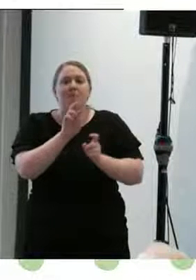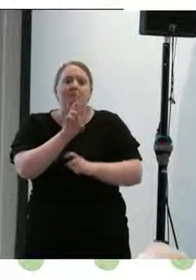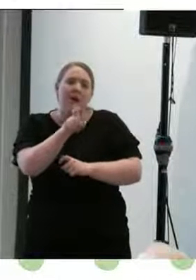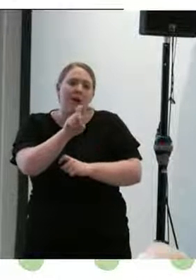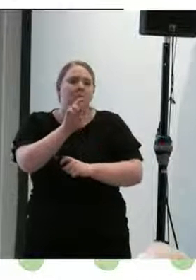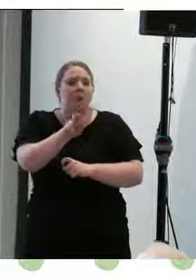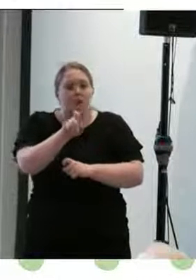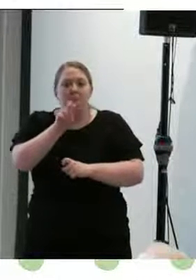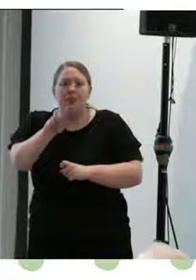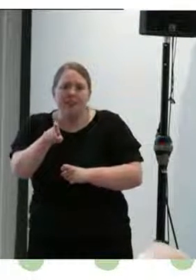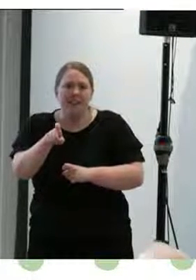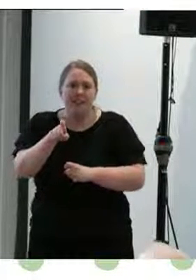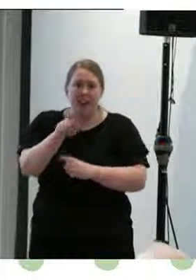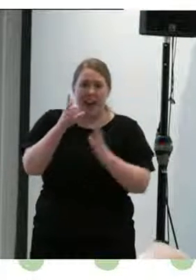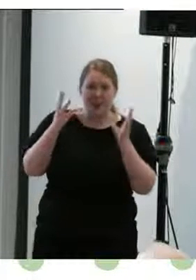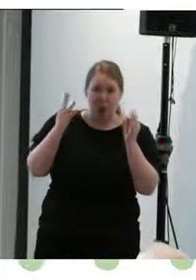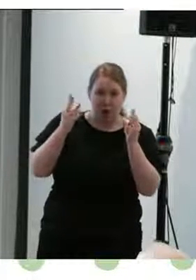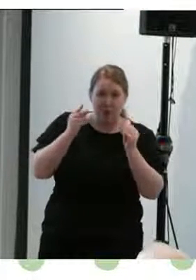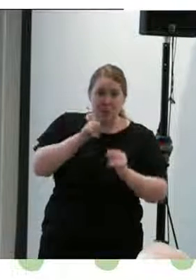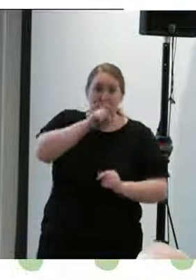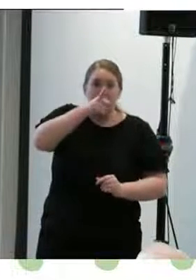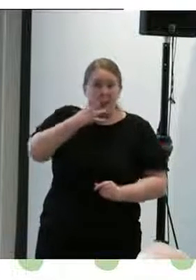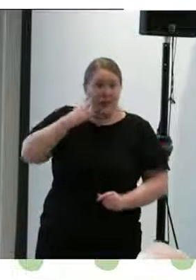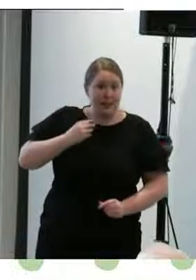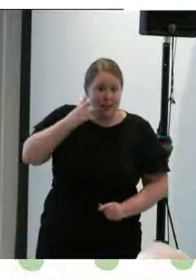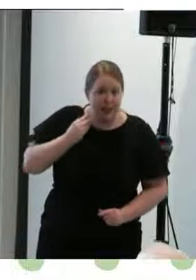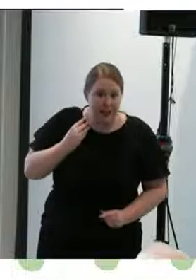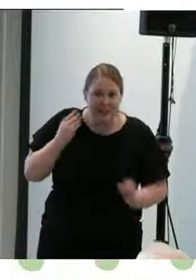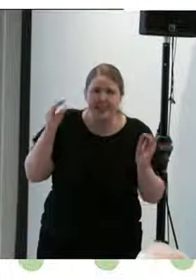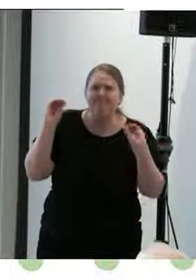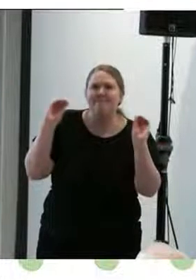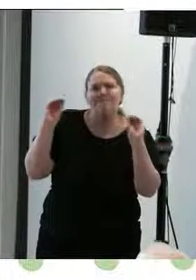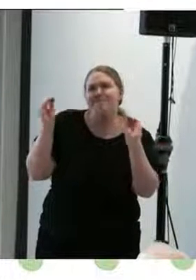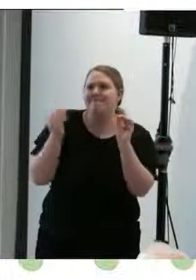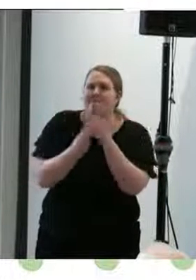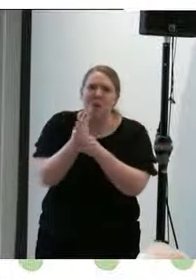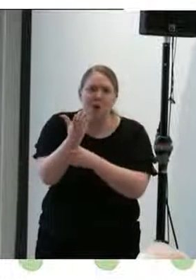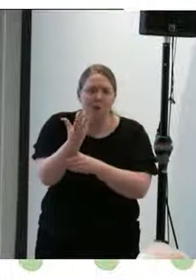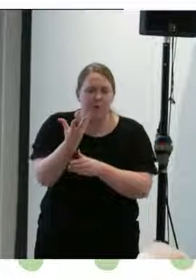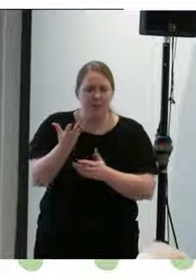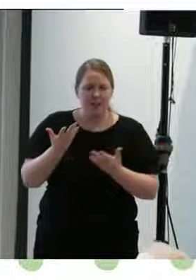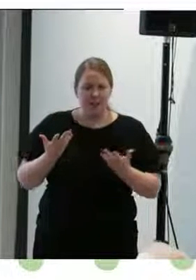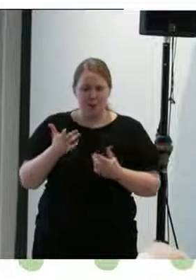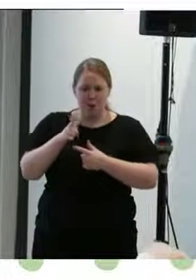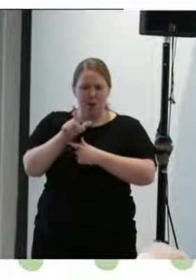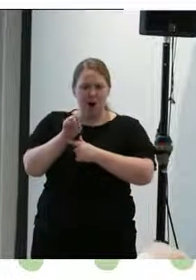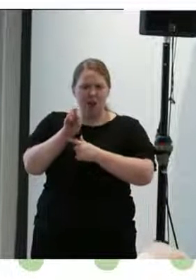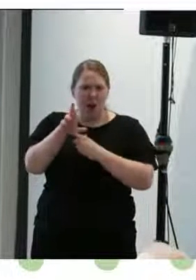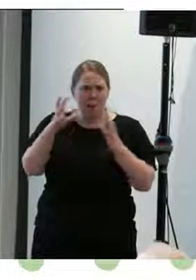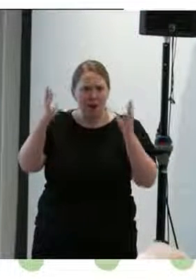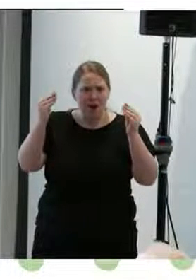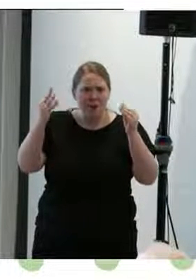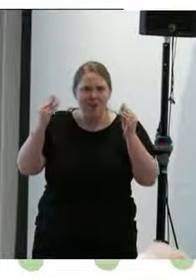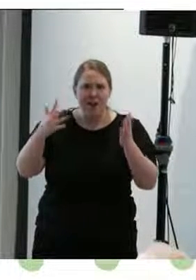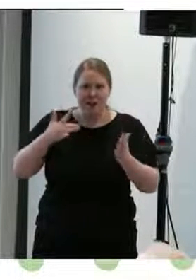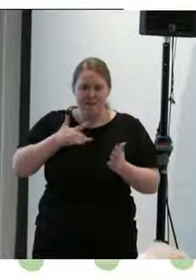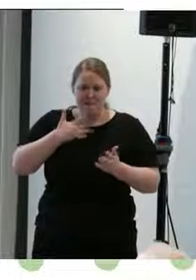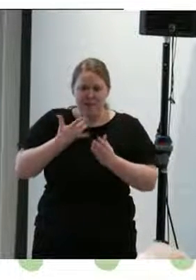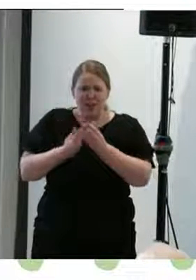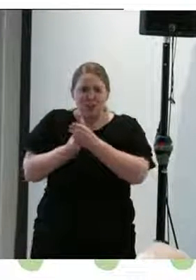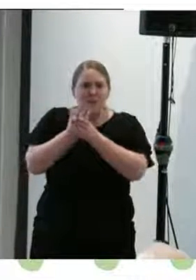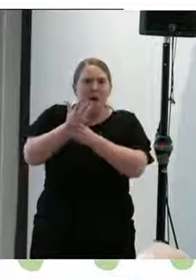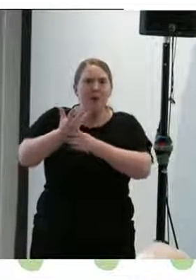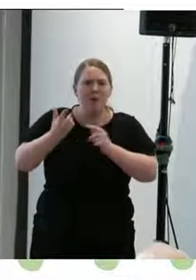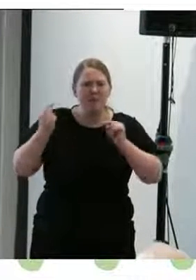experience what true growth is. So the trigger for growth in a lobster is feeling uncomfortable. What's the difference for us people? If we take kids out of